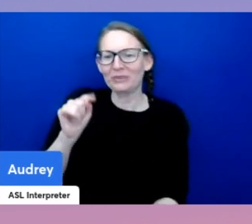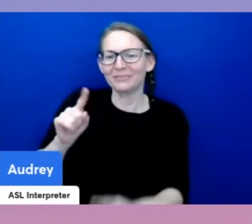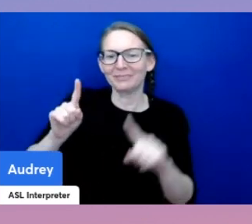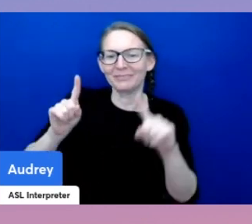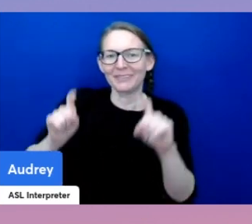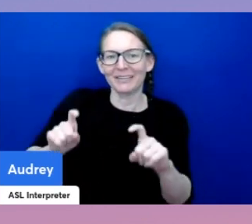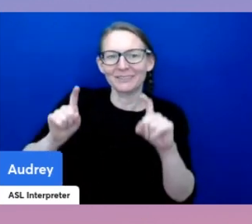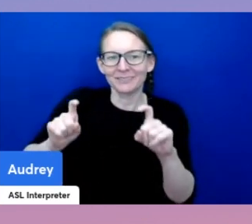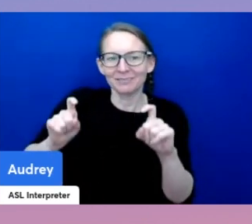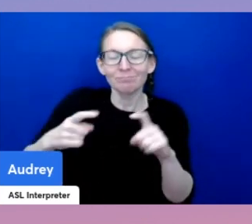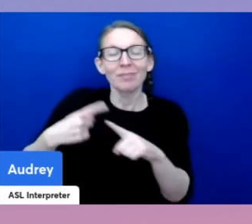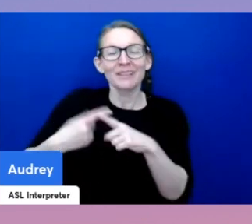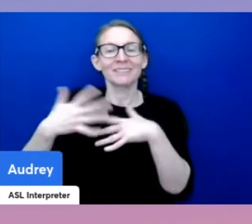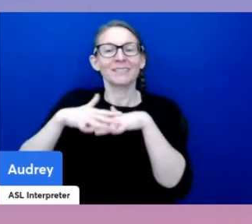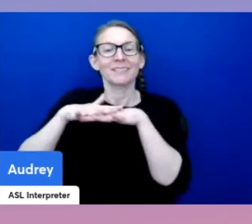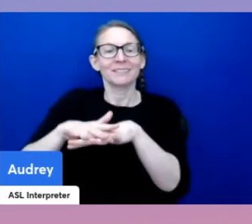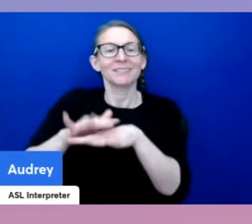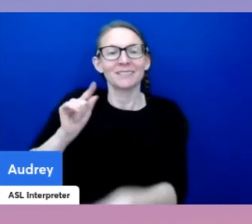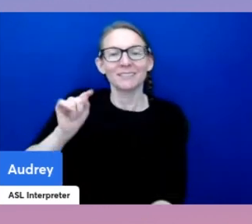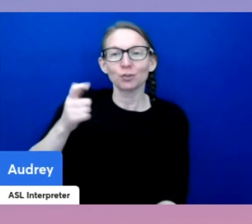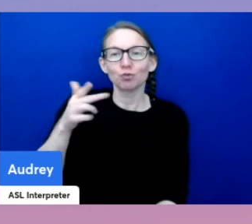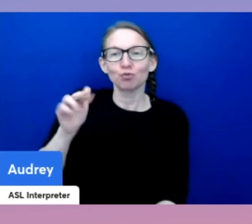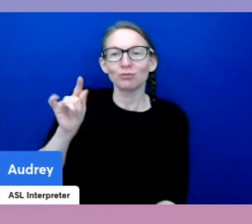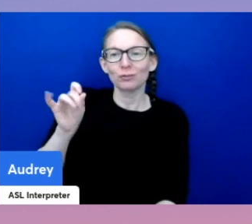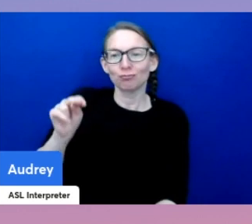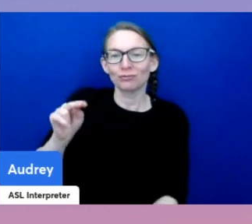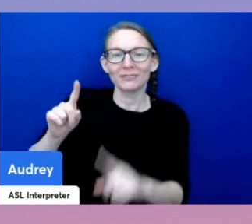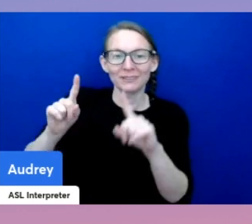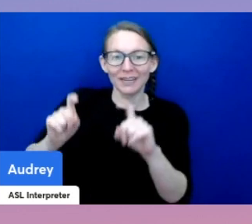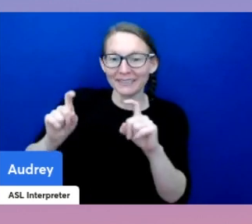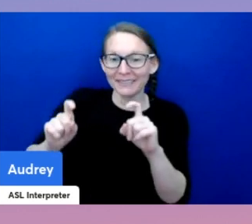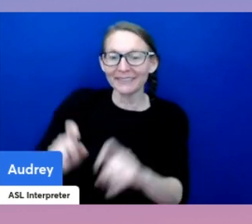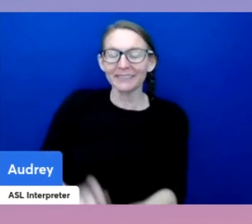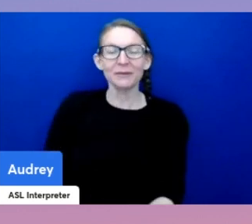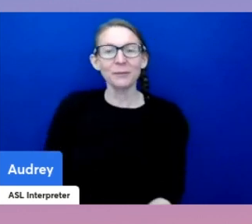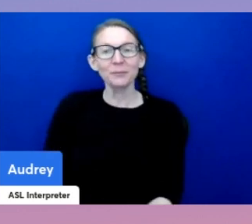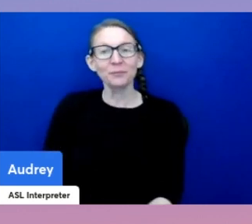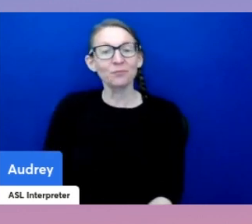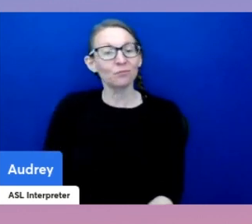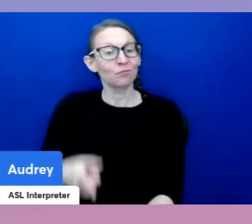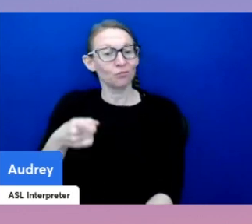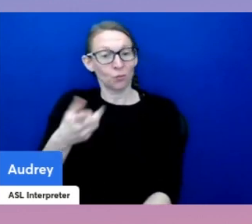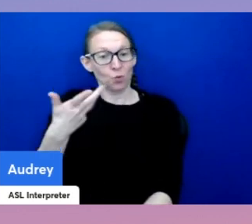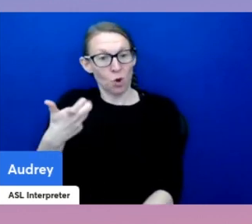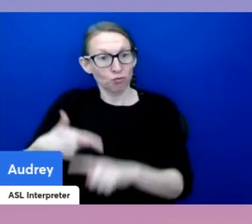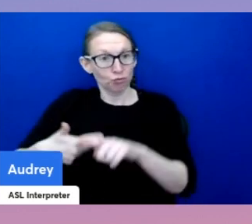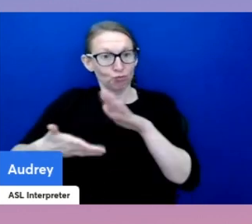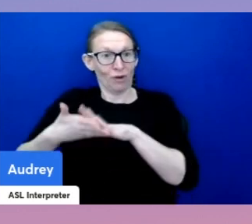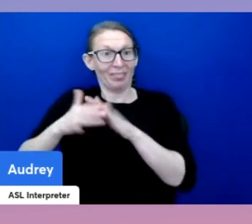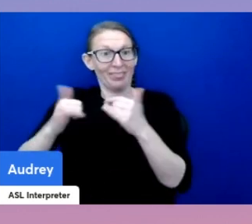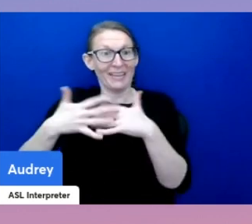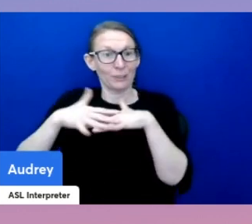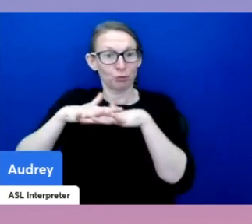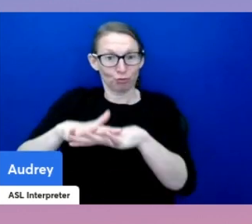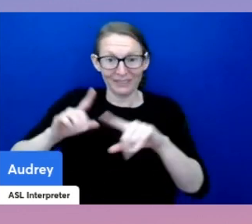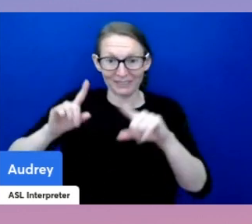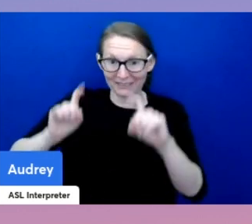tests. Basically, if you want to run the integration tests, you will need the